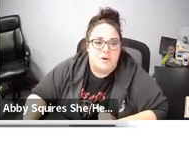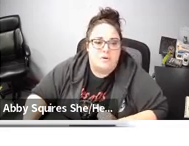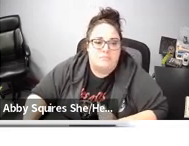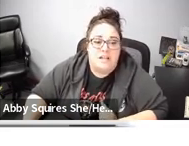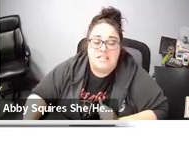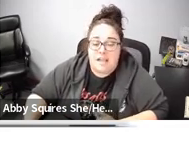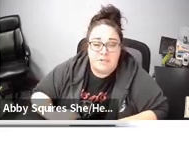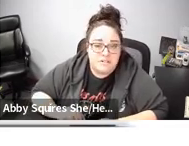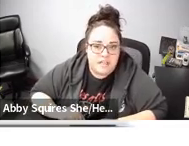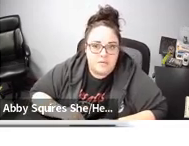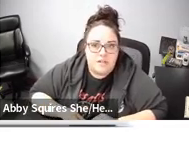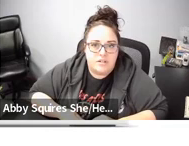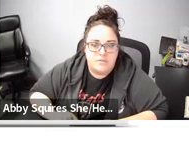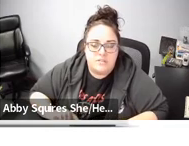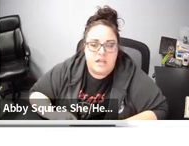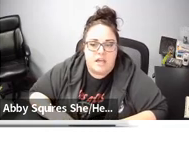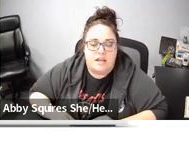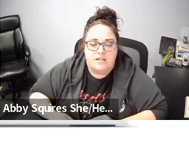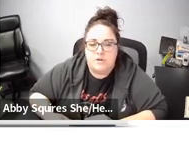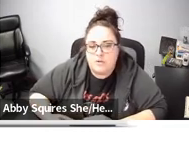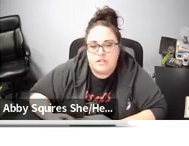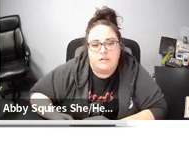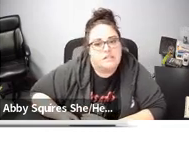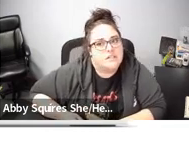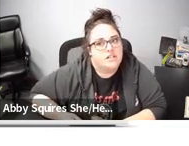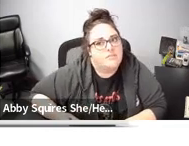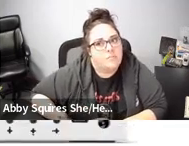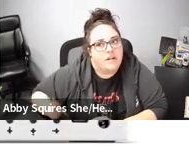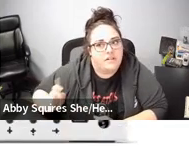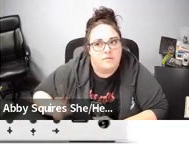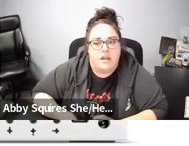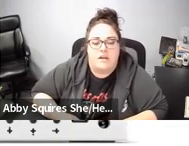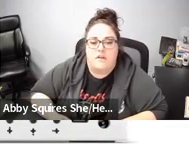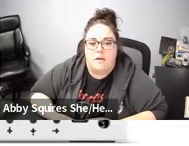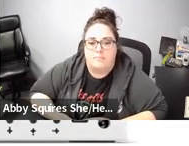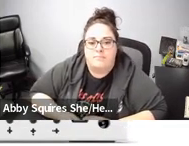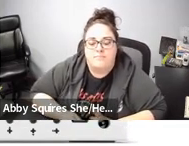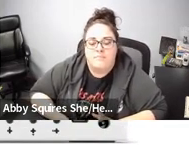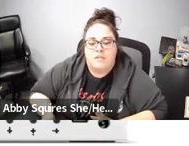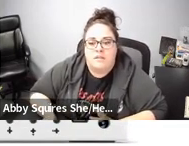also adapters that you can use that I don't go into great detail about, but I do have